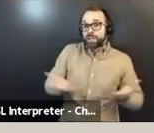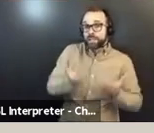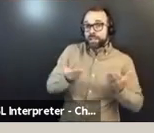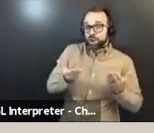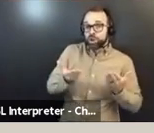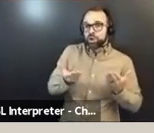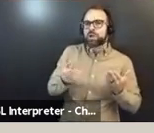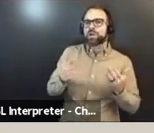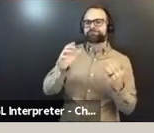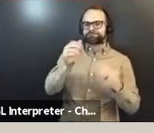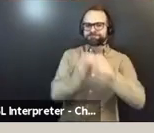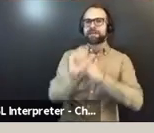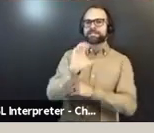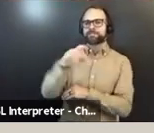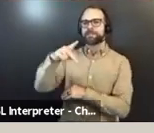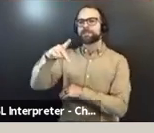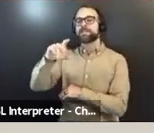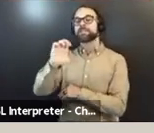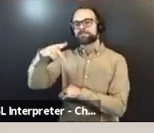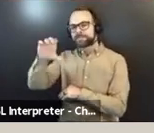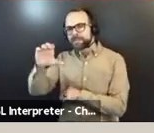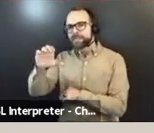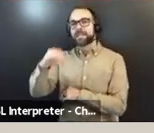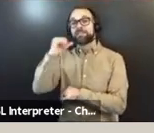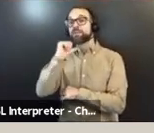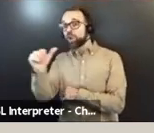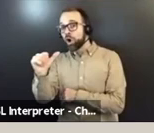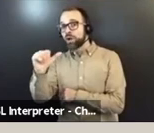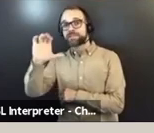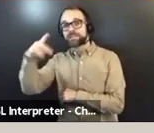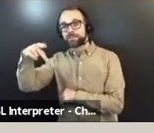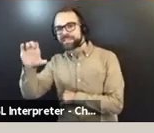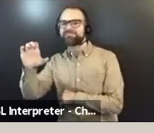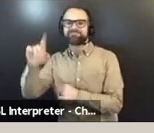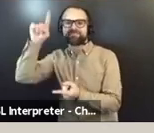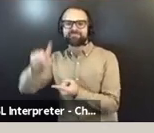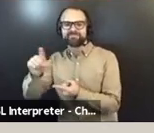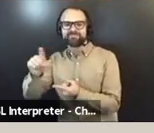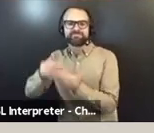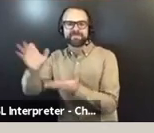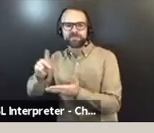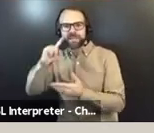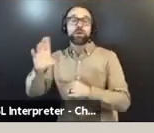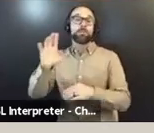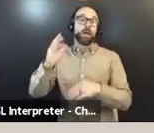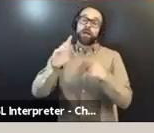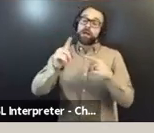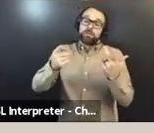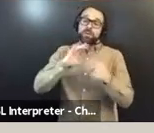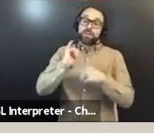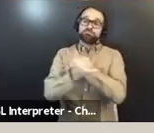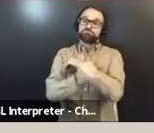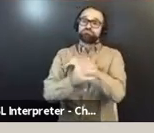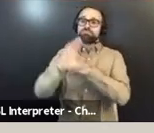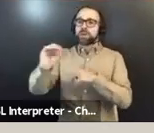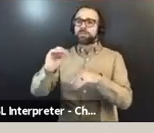more of a CCPC versus a non-CCPC, and then you can leverage the program. There are companies all over the world, and especially